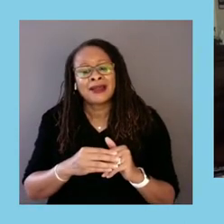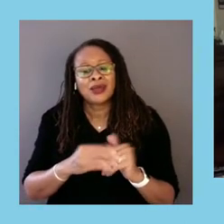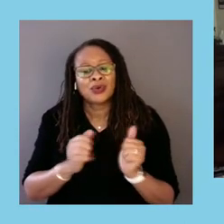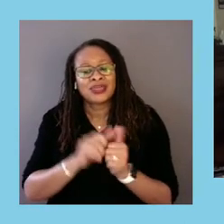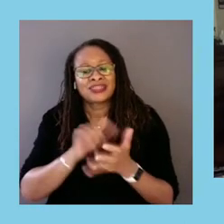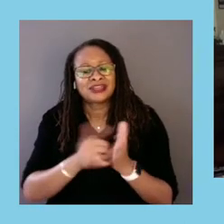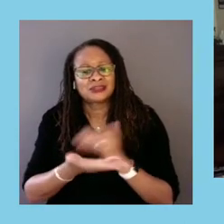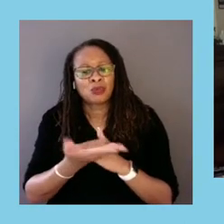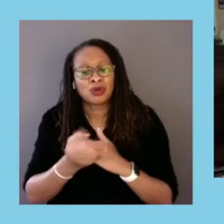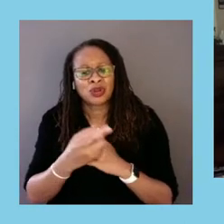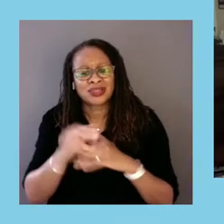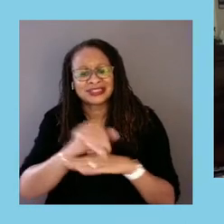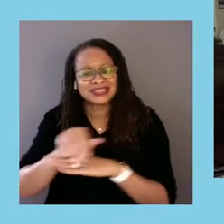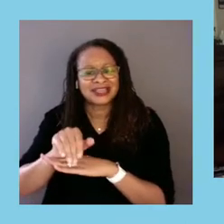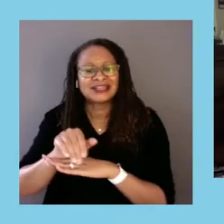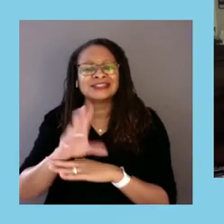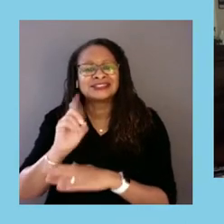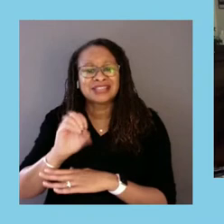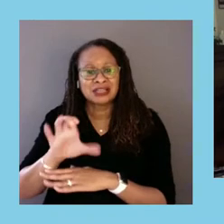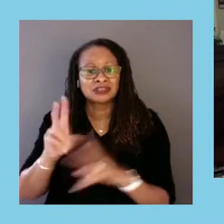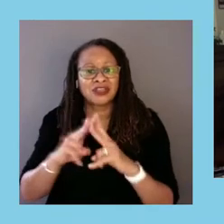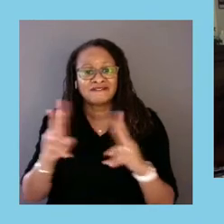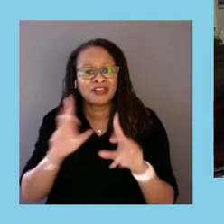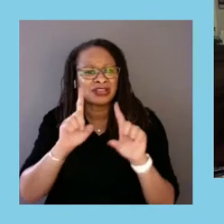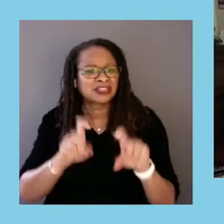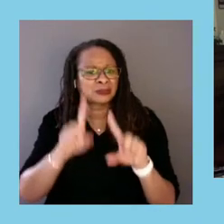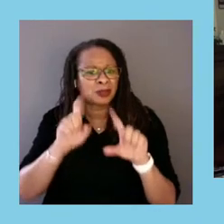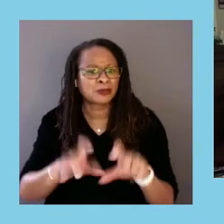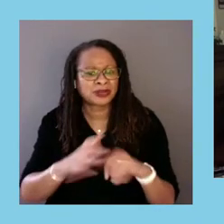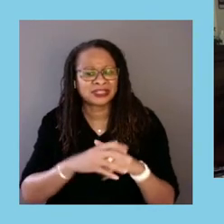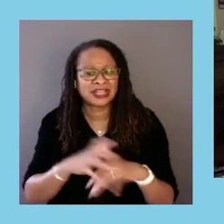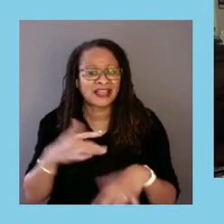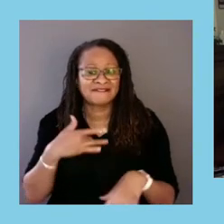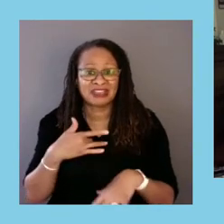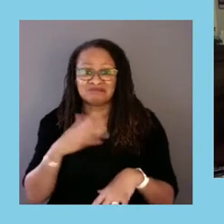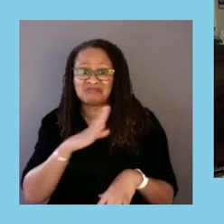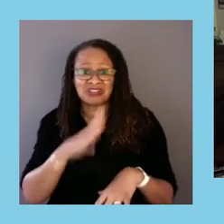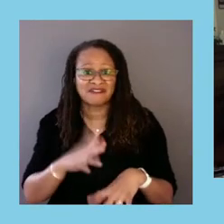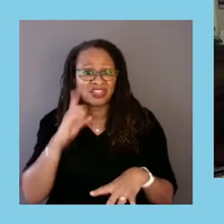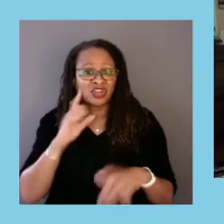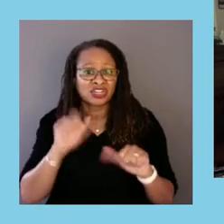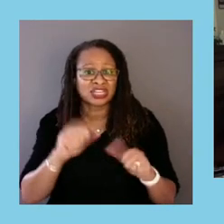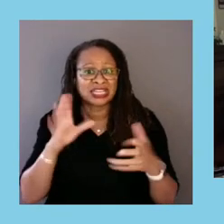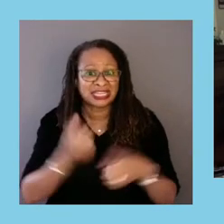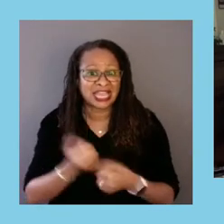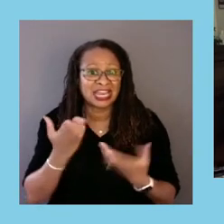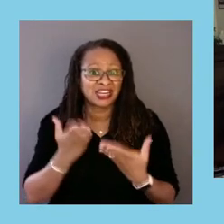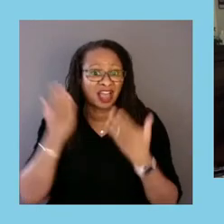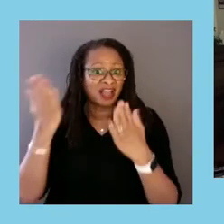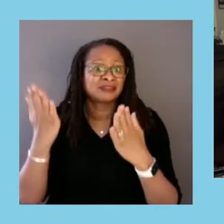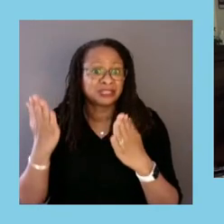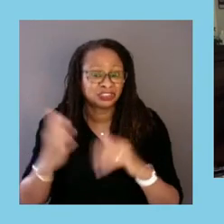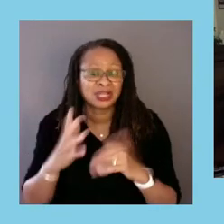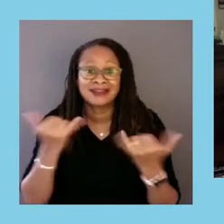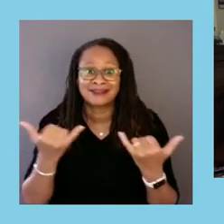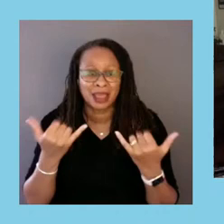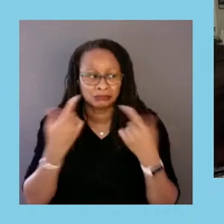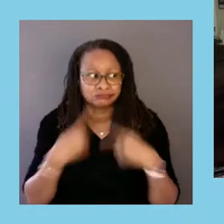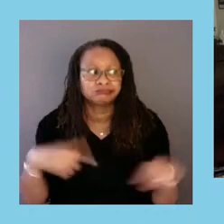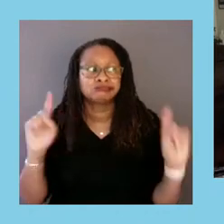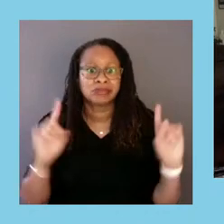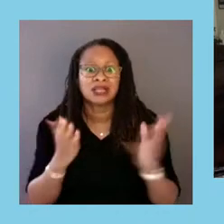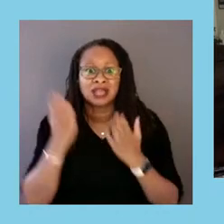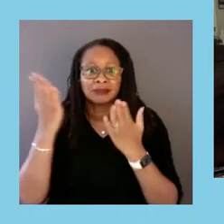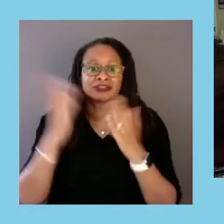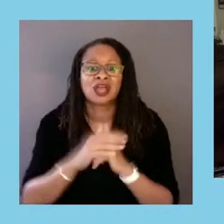this evening, a documentary that's very experimental that I felt I never thought it could get a nomination, and somehow, you know, it made it. And I feel like those anomalies,